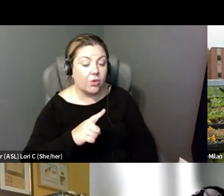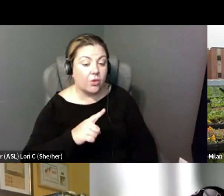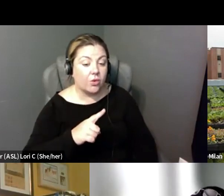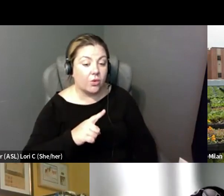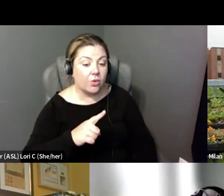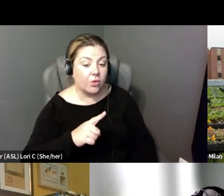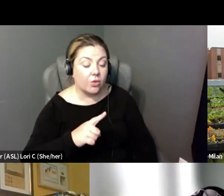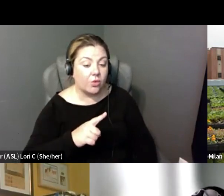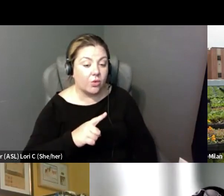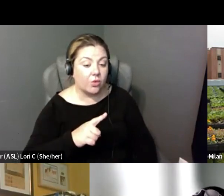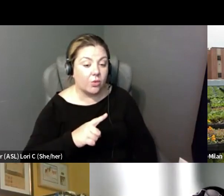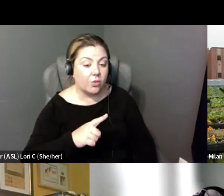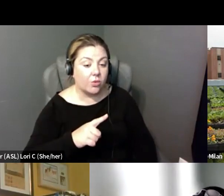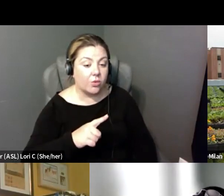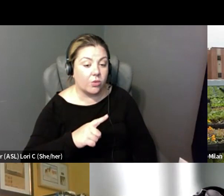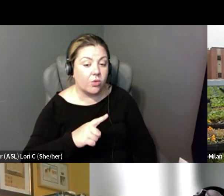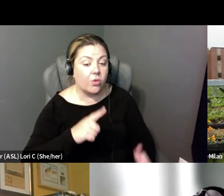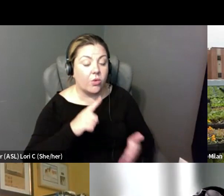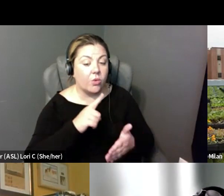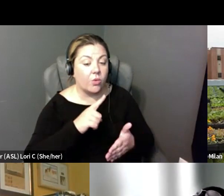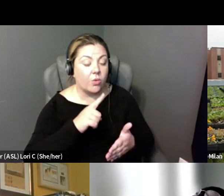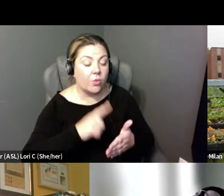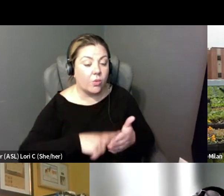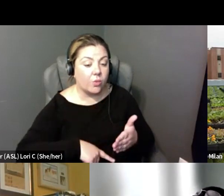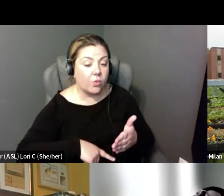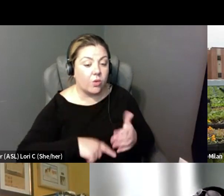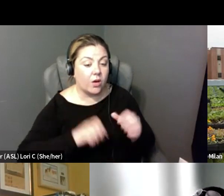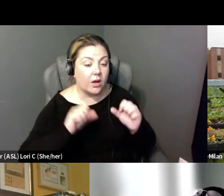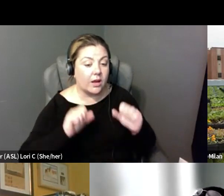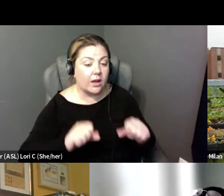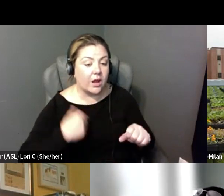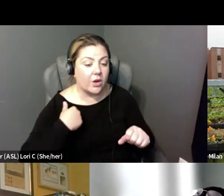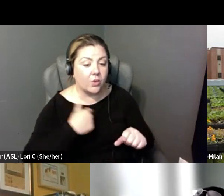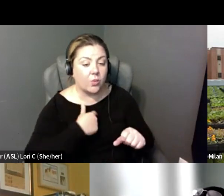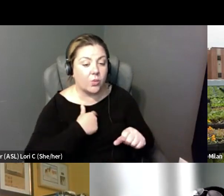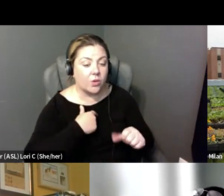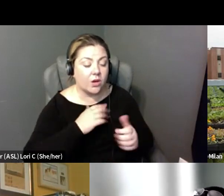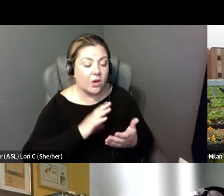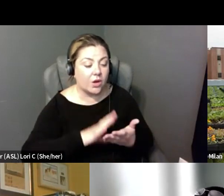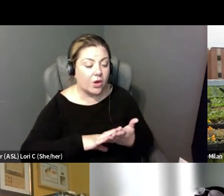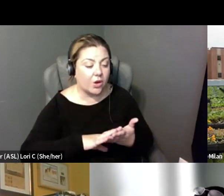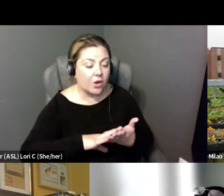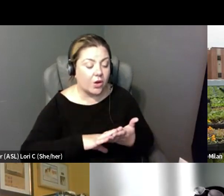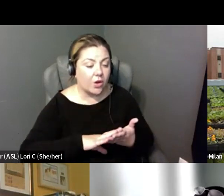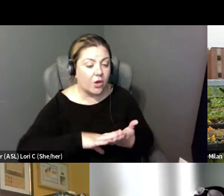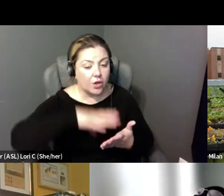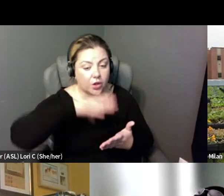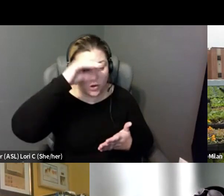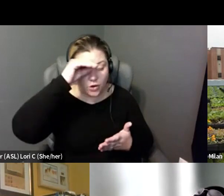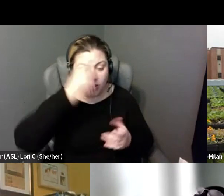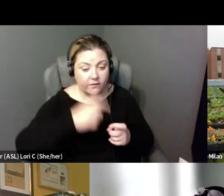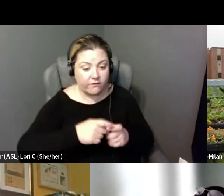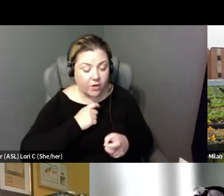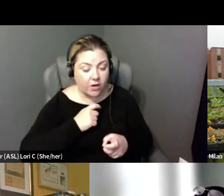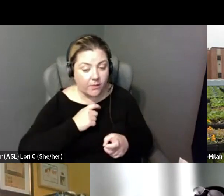apply that towards population with disparities? Again, is something which we see that if there's